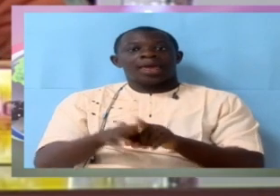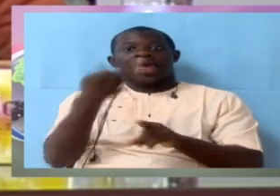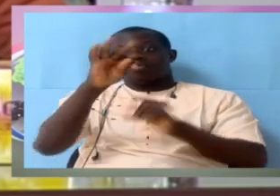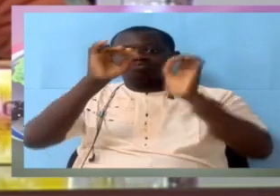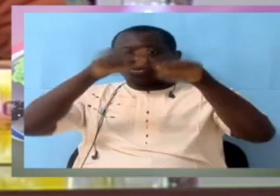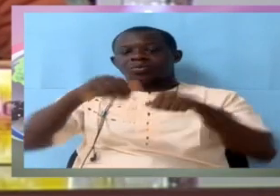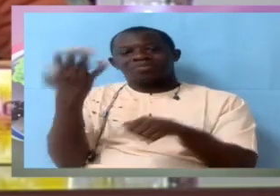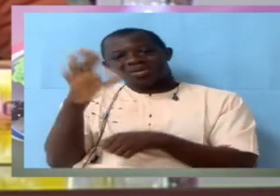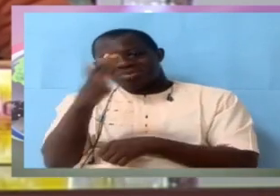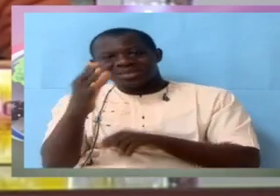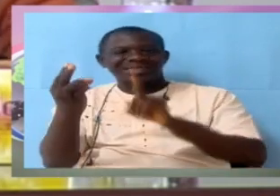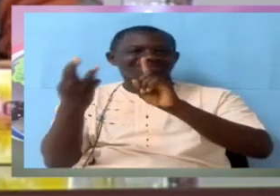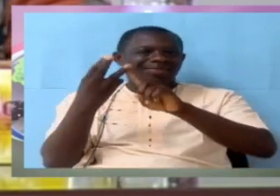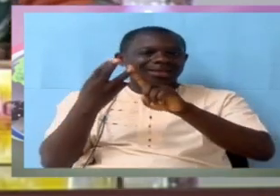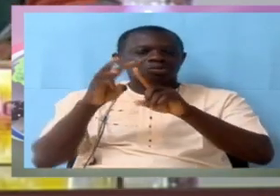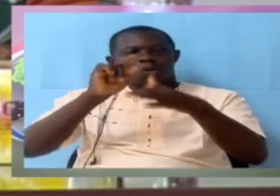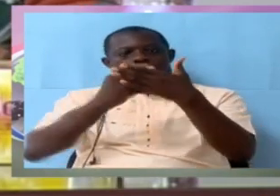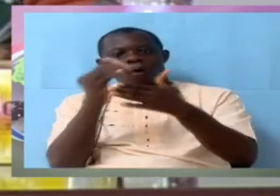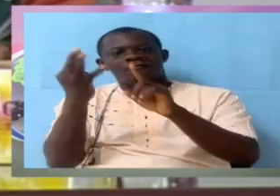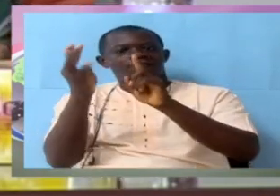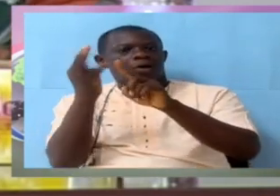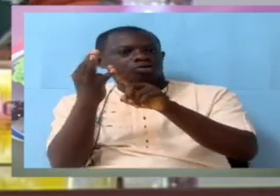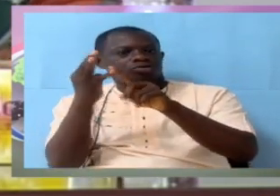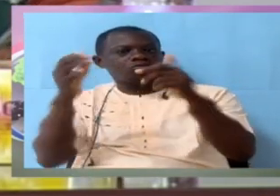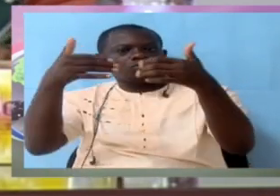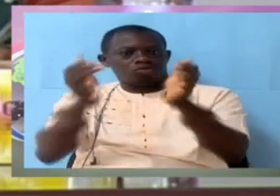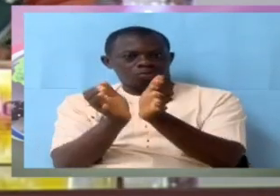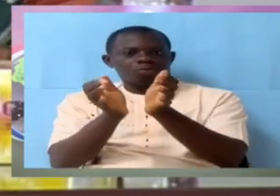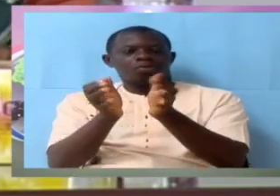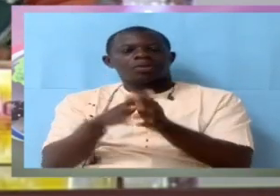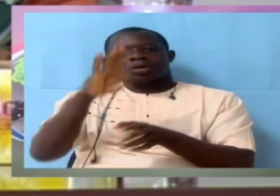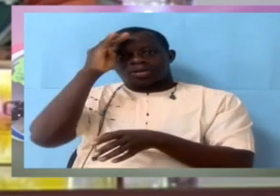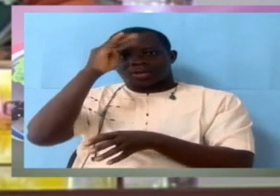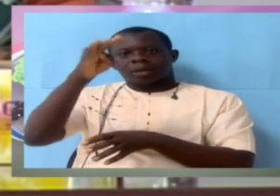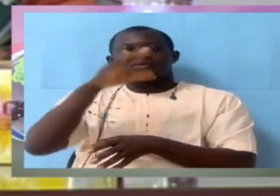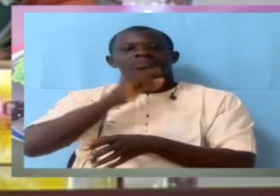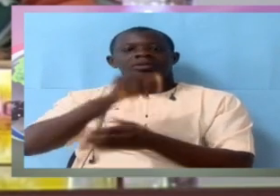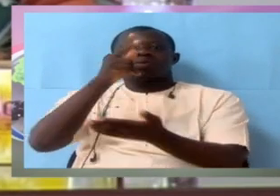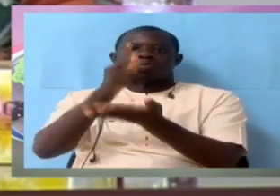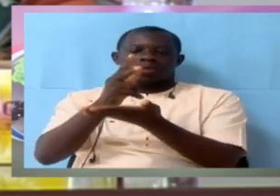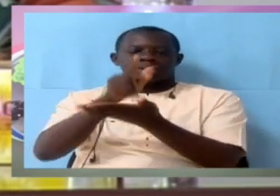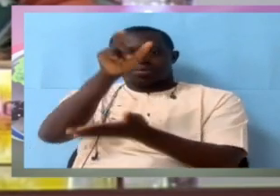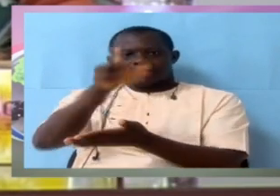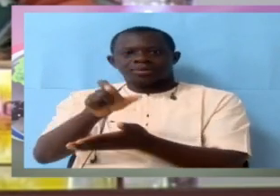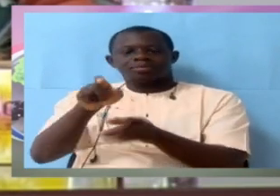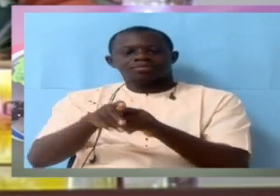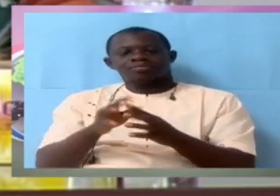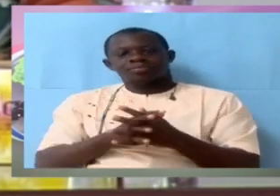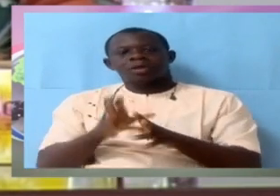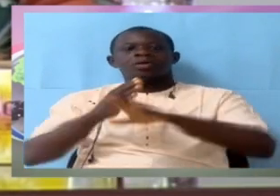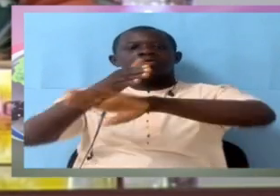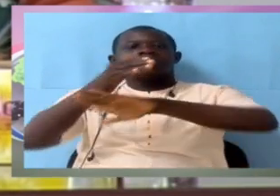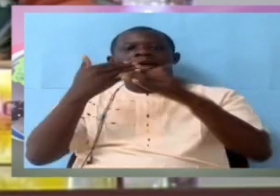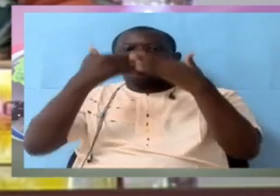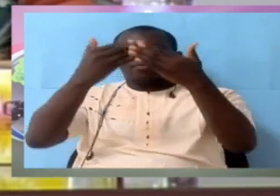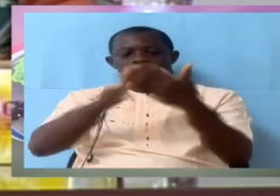Possibly it might be the third or the fourth batch. Thank you, Mr. Witness. So continue to tell us that day you received the call from